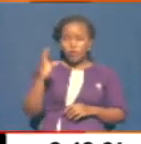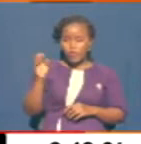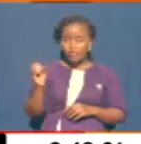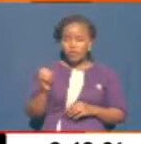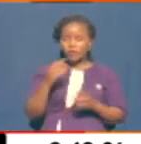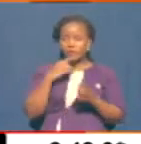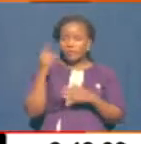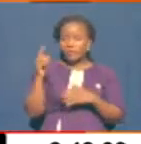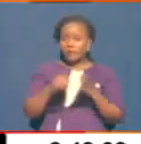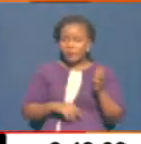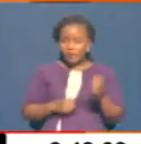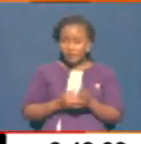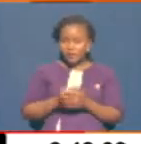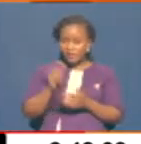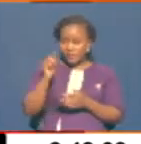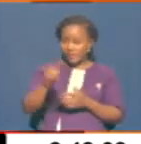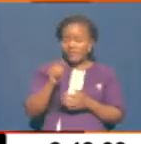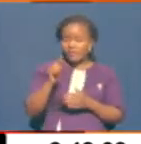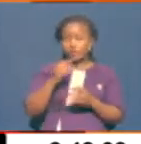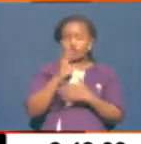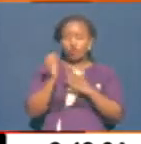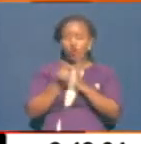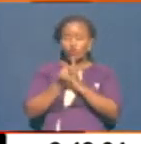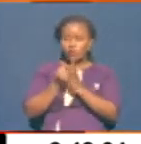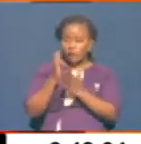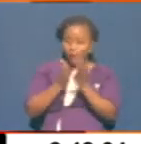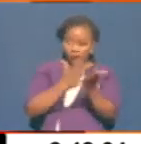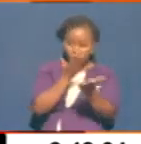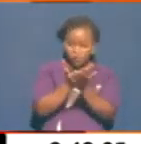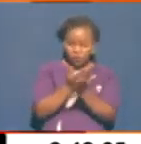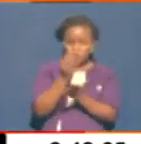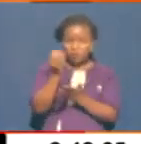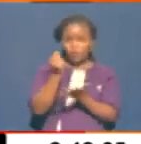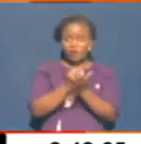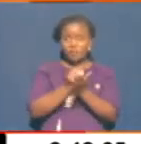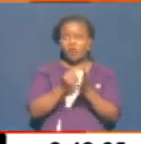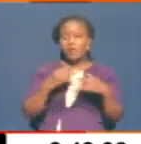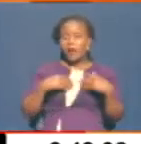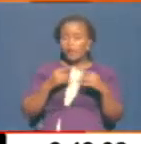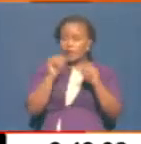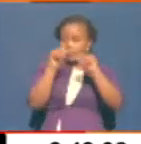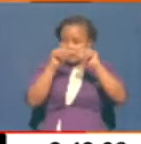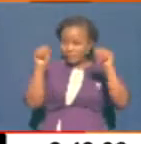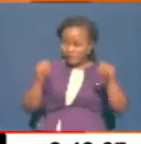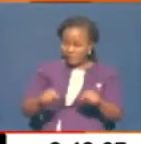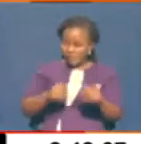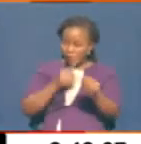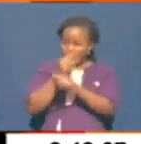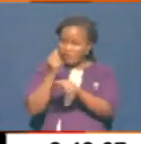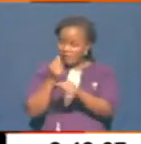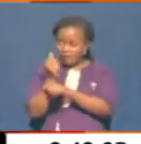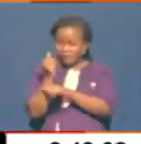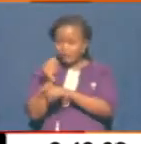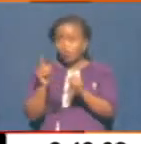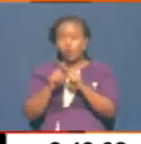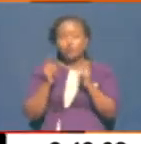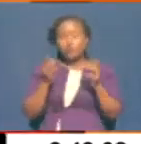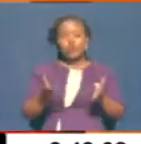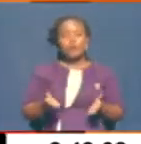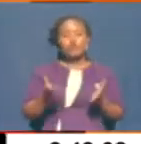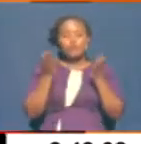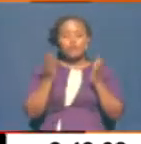says artificial intelligence chatbot application offers warning systems on disasters, therefore enhancing the safety